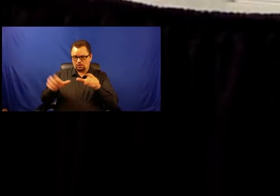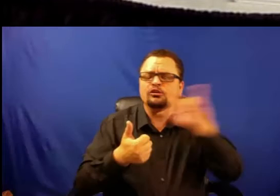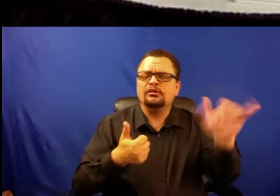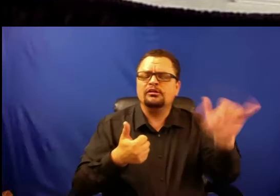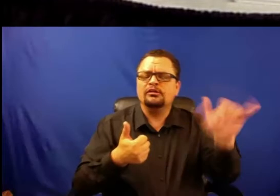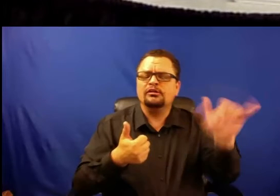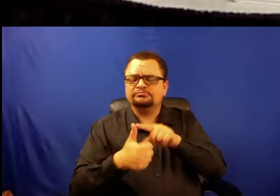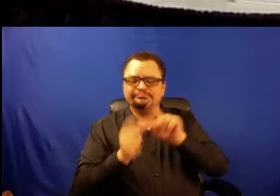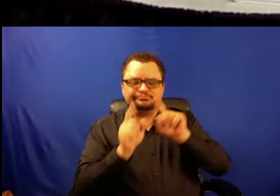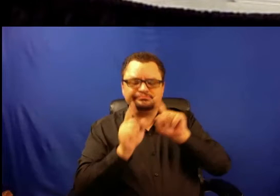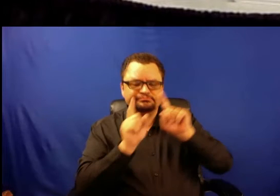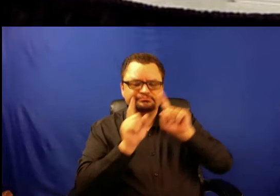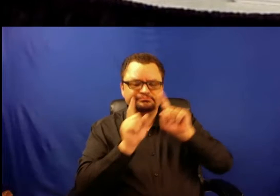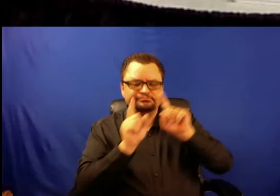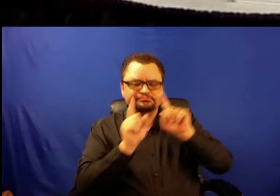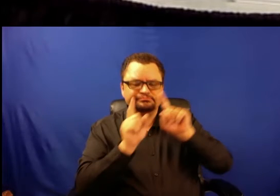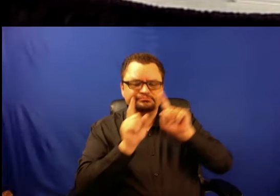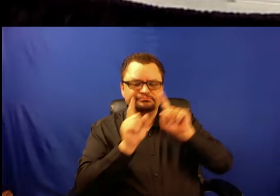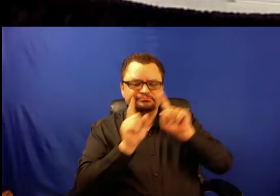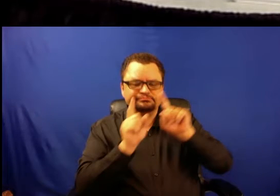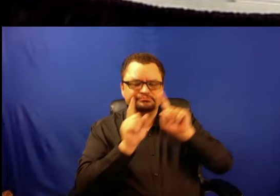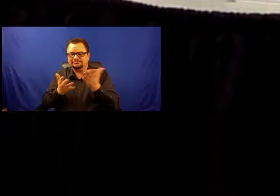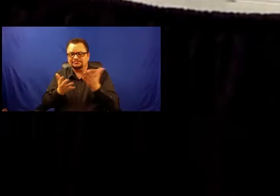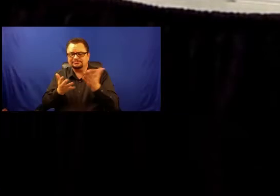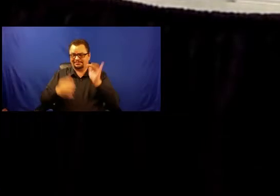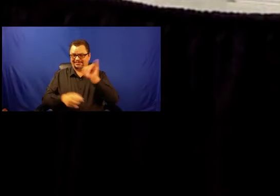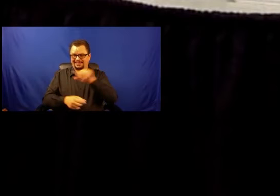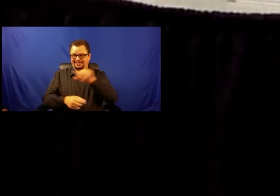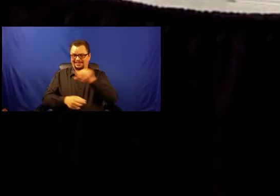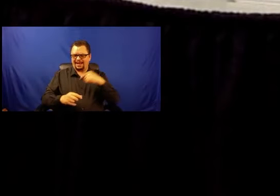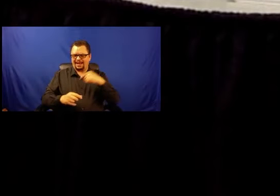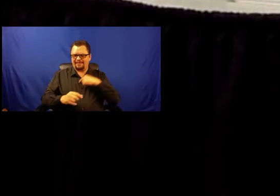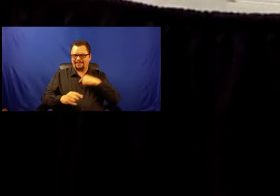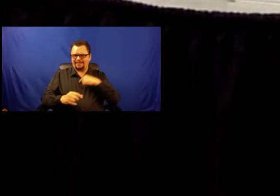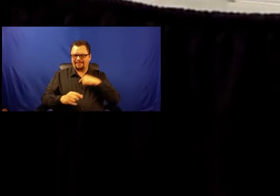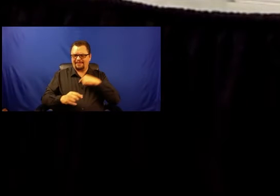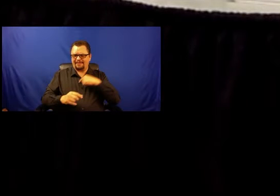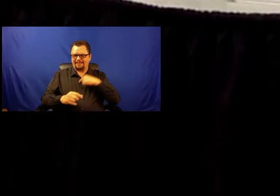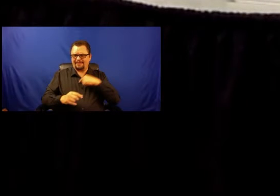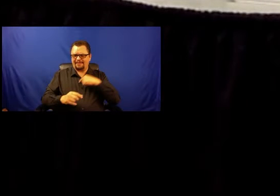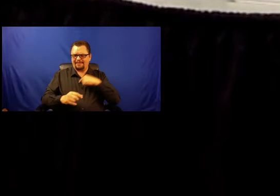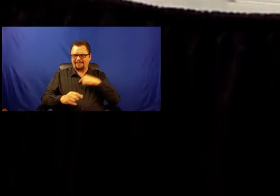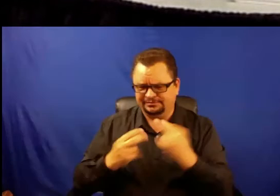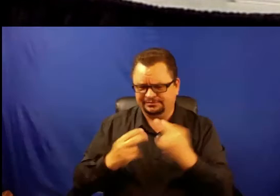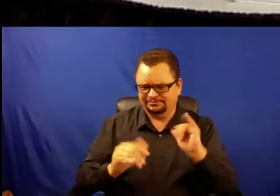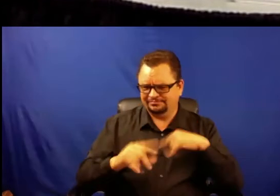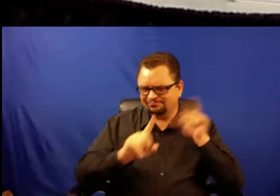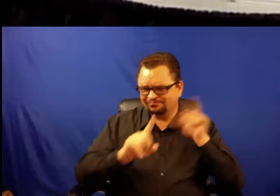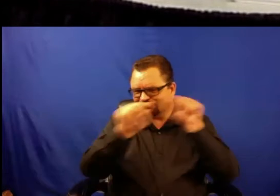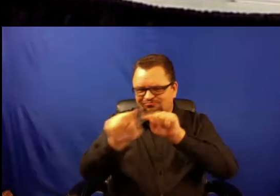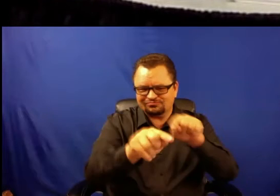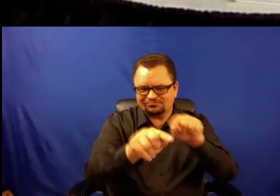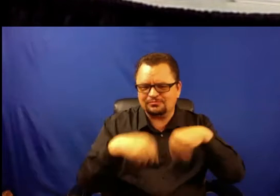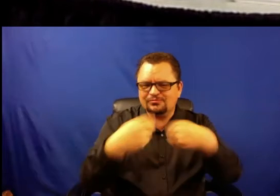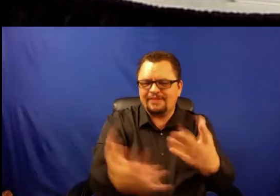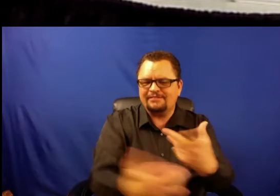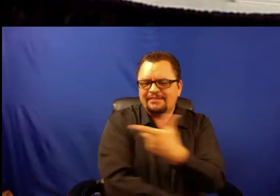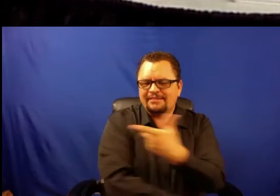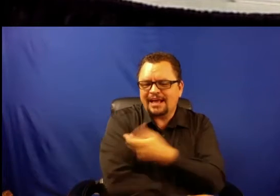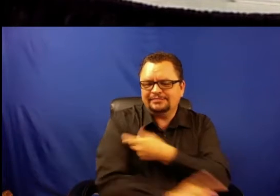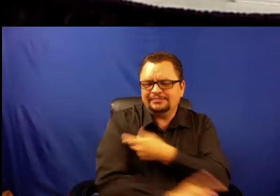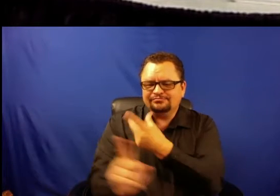the vaccinations. If they do, let's just say, 5 per day, and we can give some information on